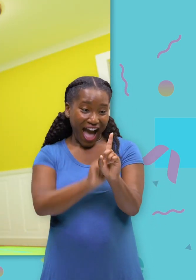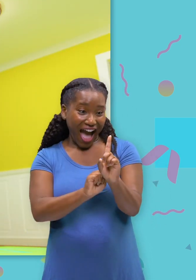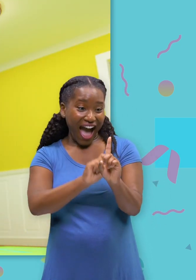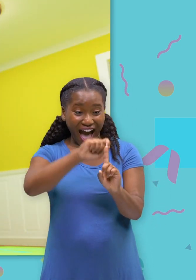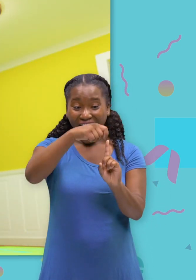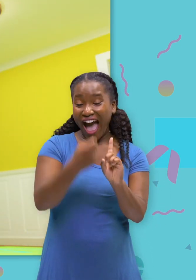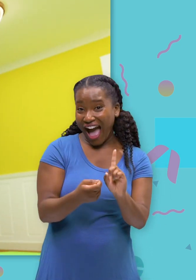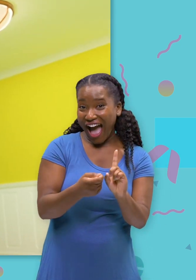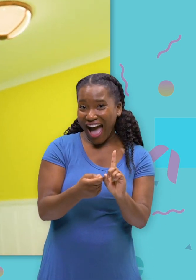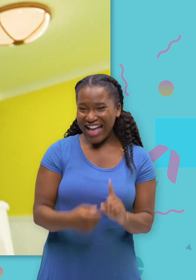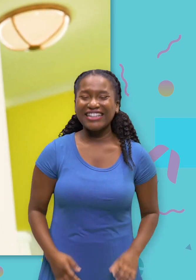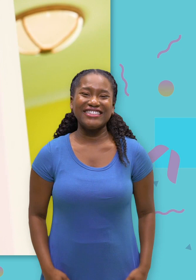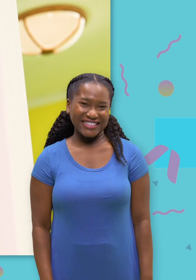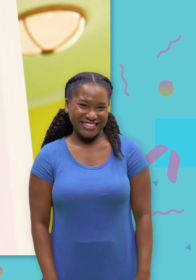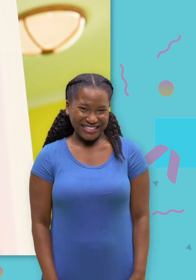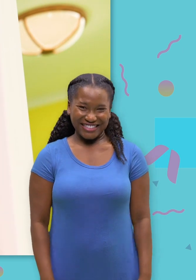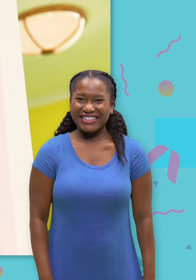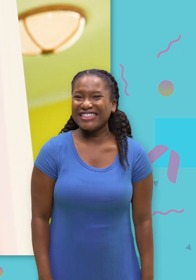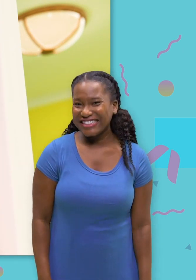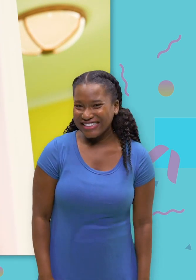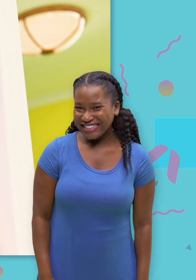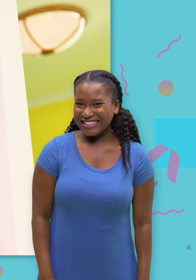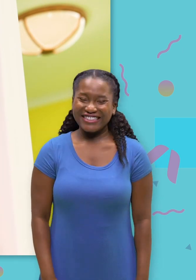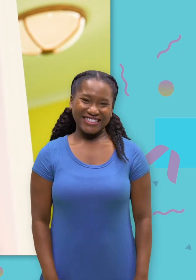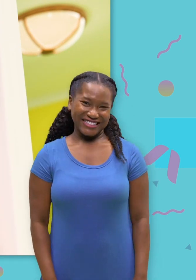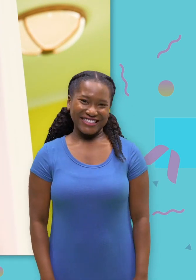eat apples and bananas.